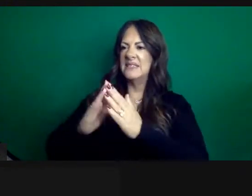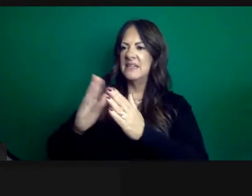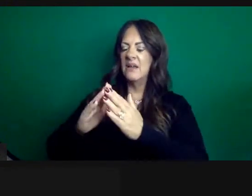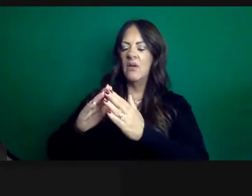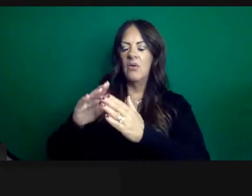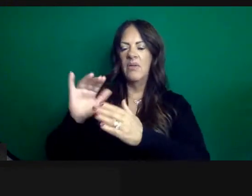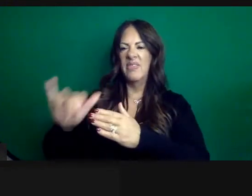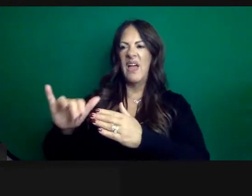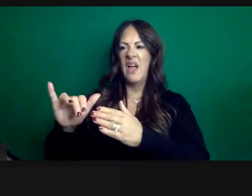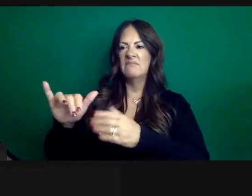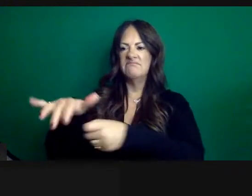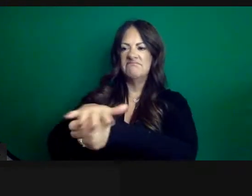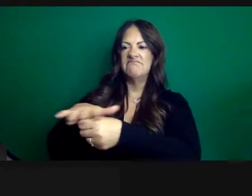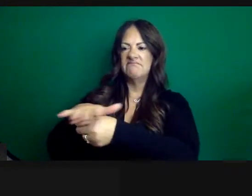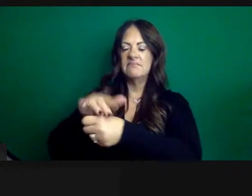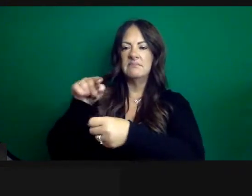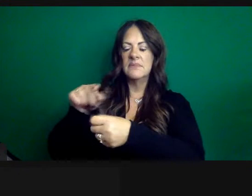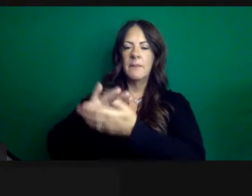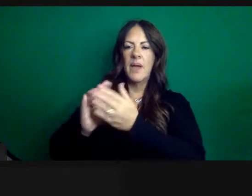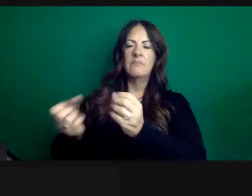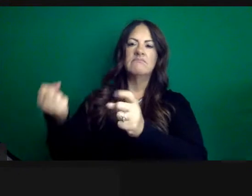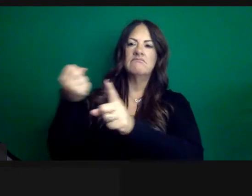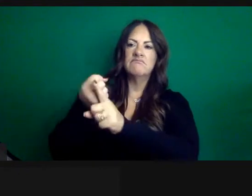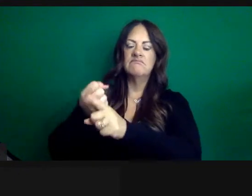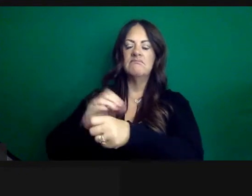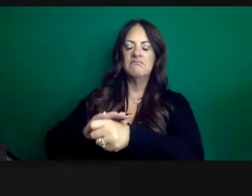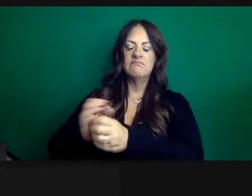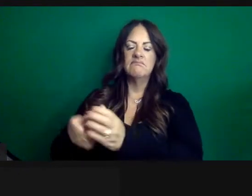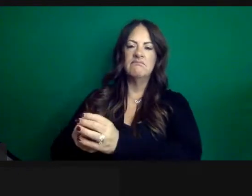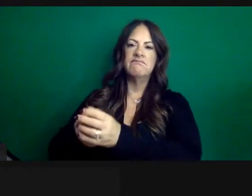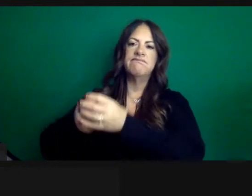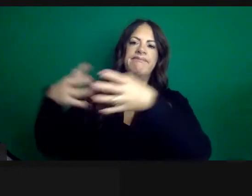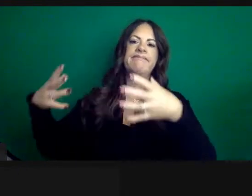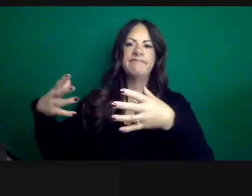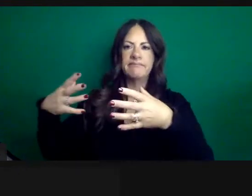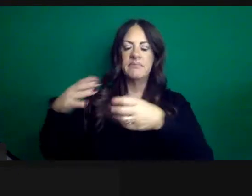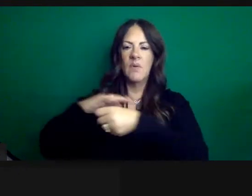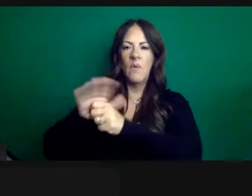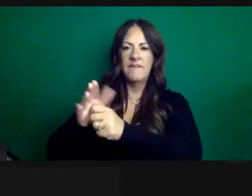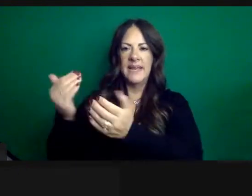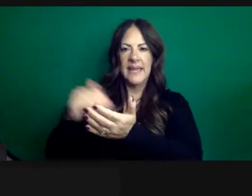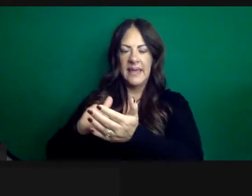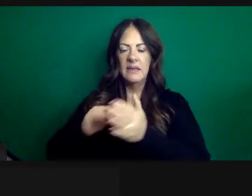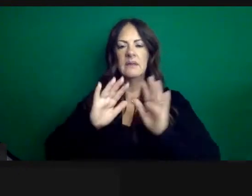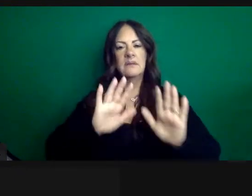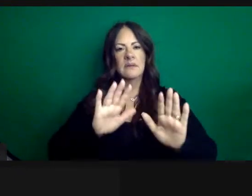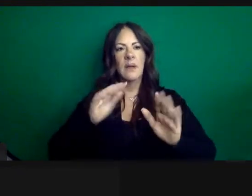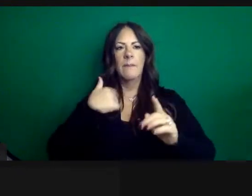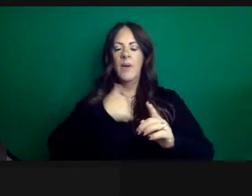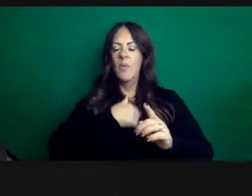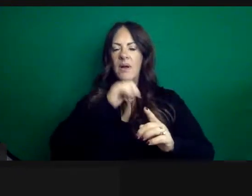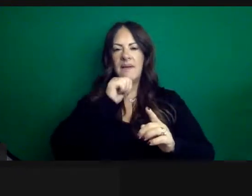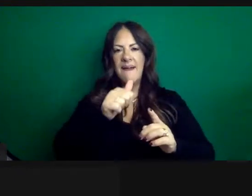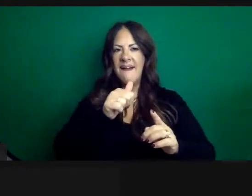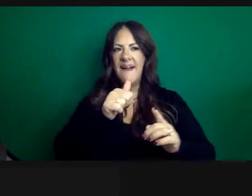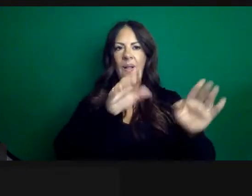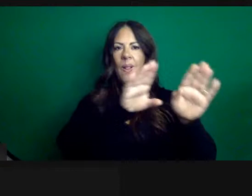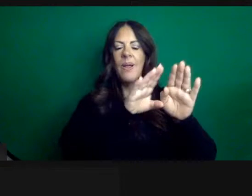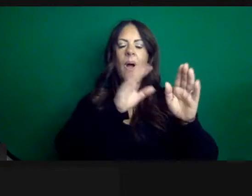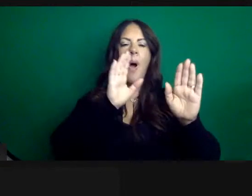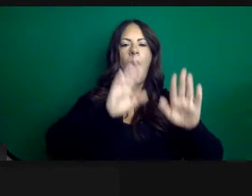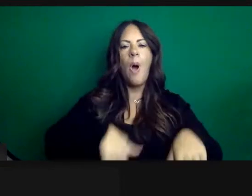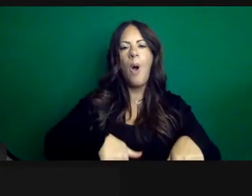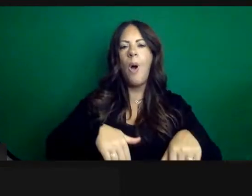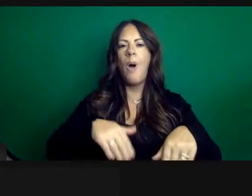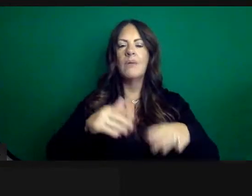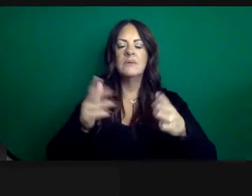So we feel confident because of what we just went through that we have the capability to serve Californians again,